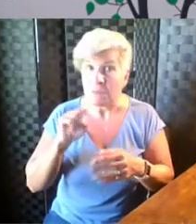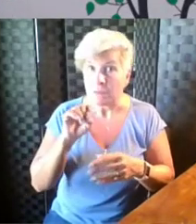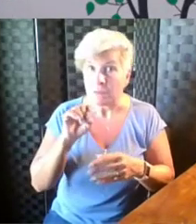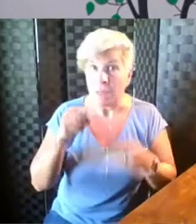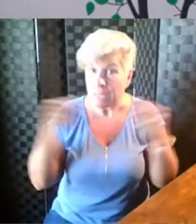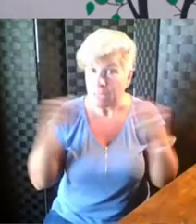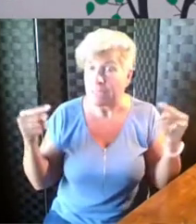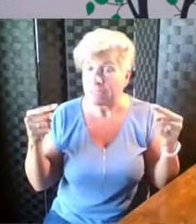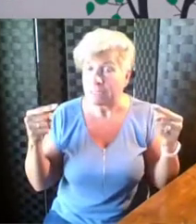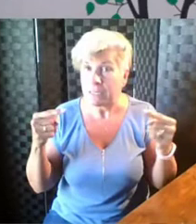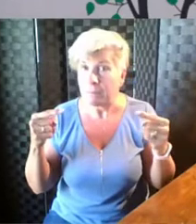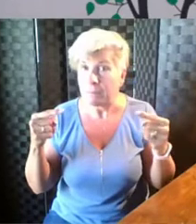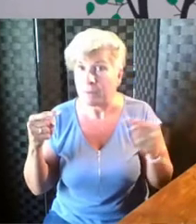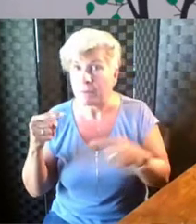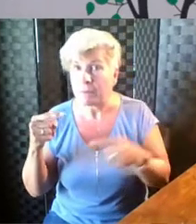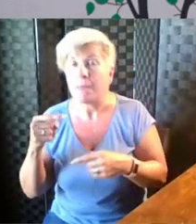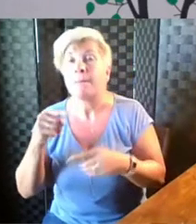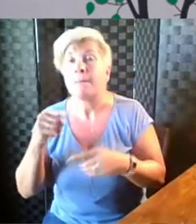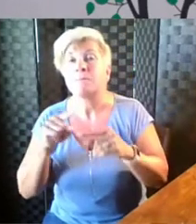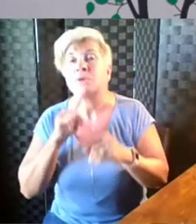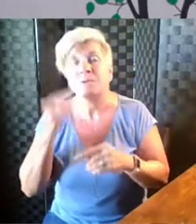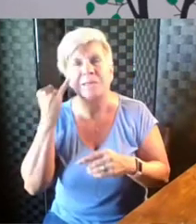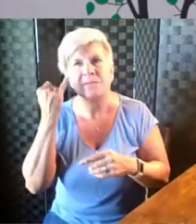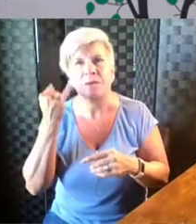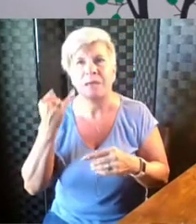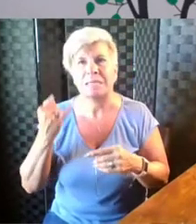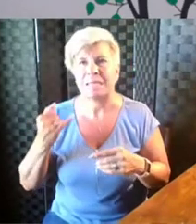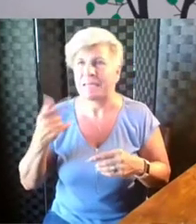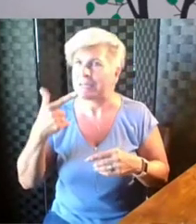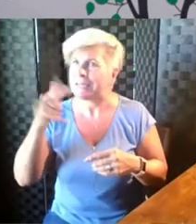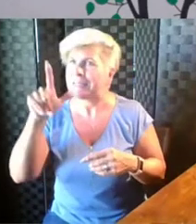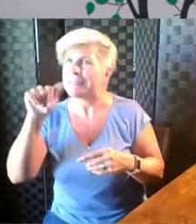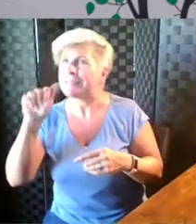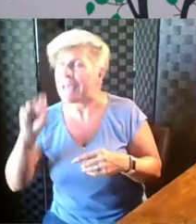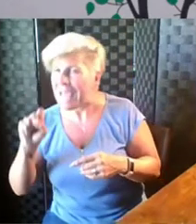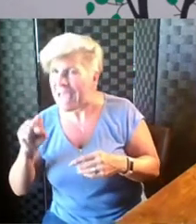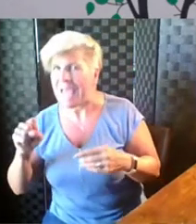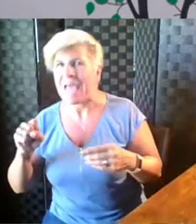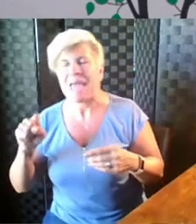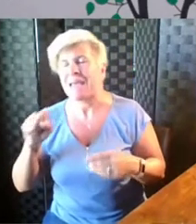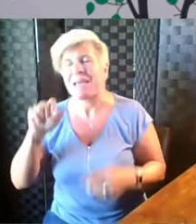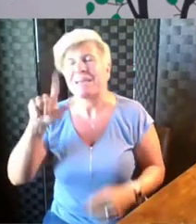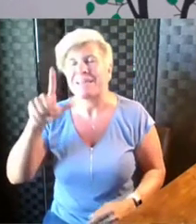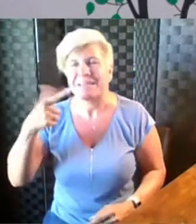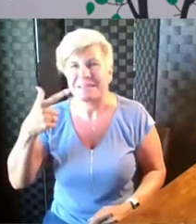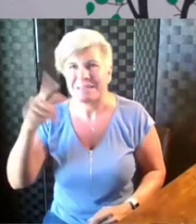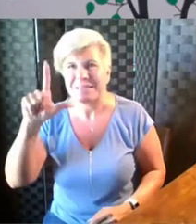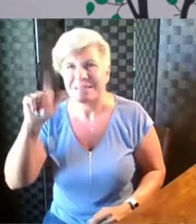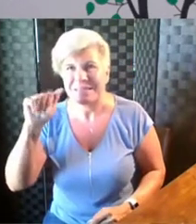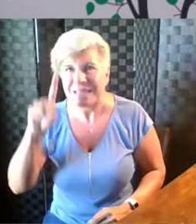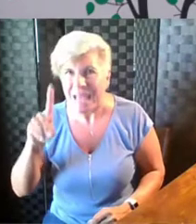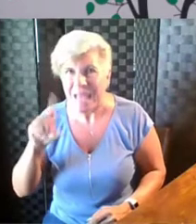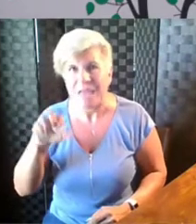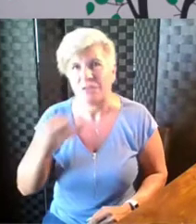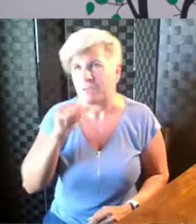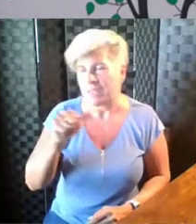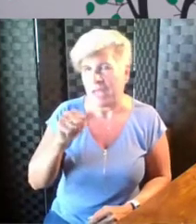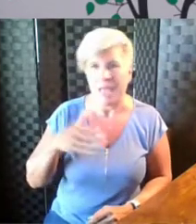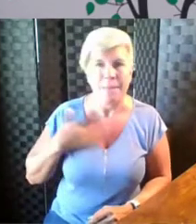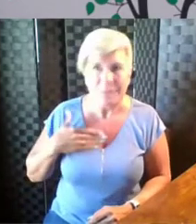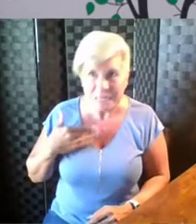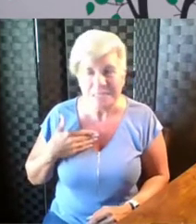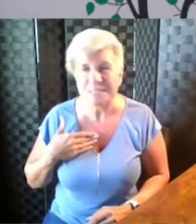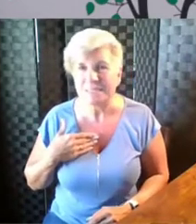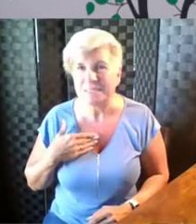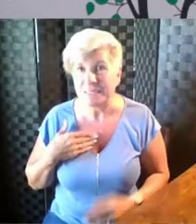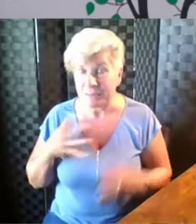an antonym of happy. So if you came up with a different word, such as unhappy, that would be acceptable. That